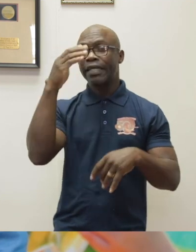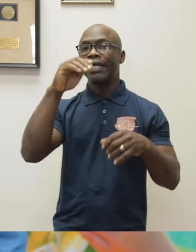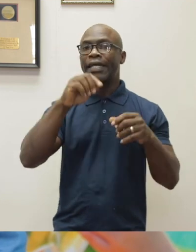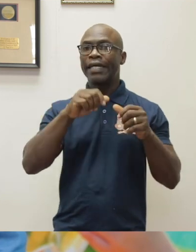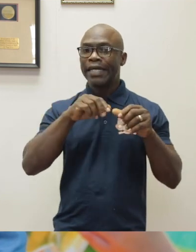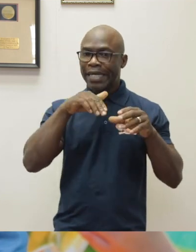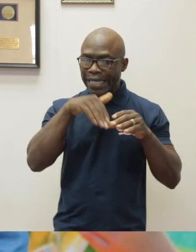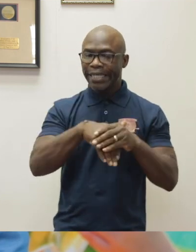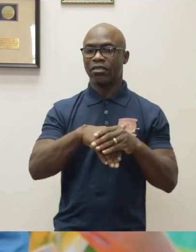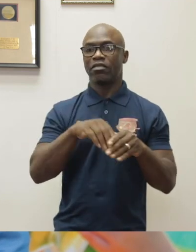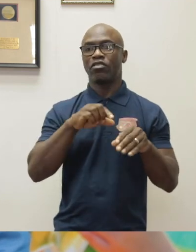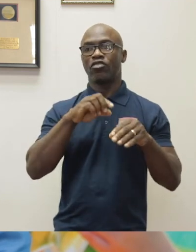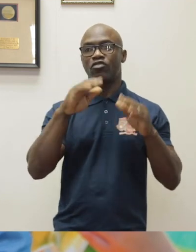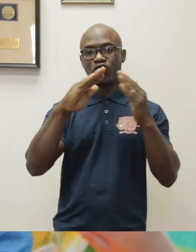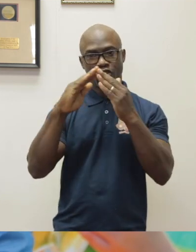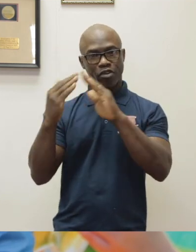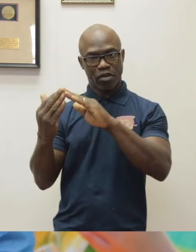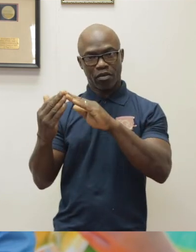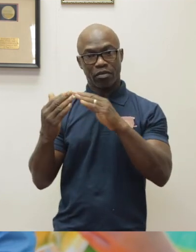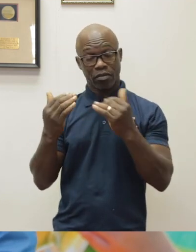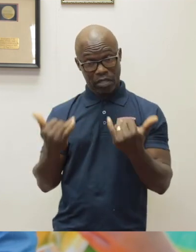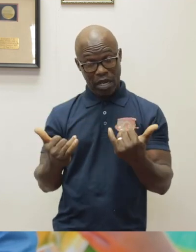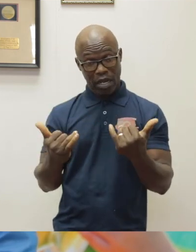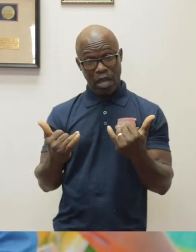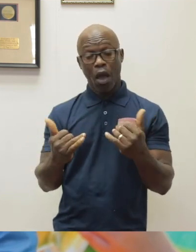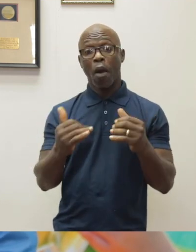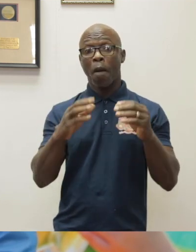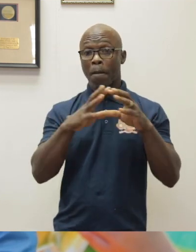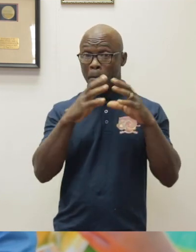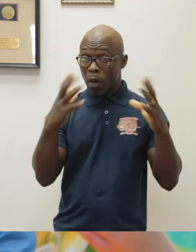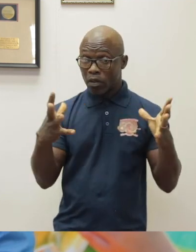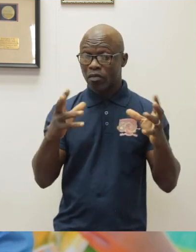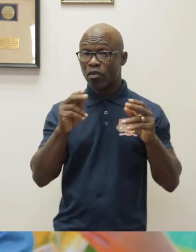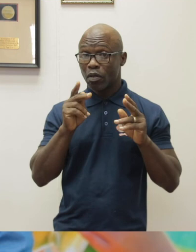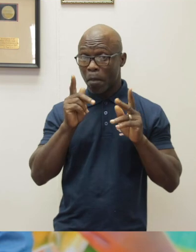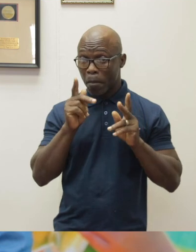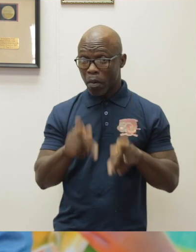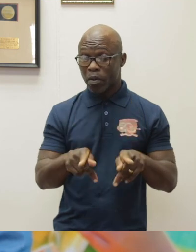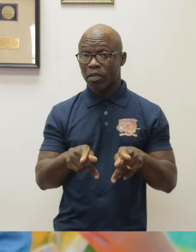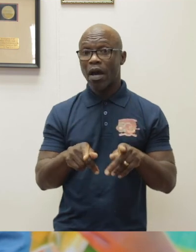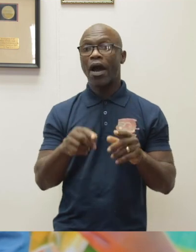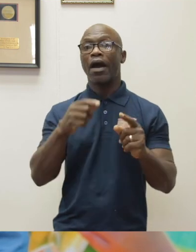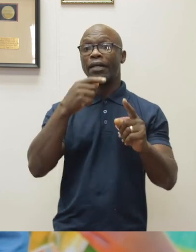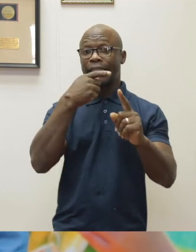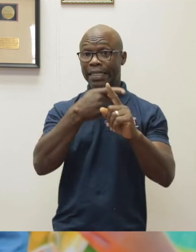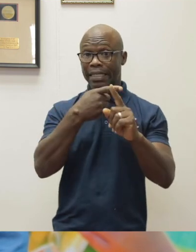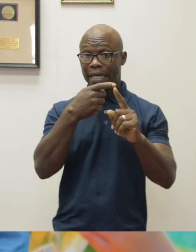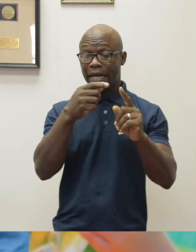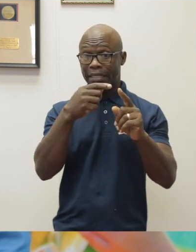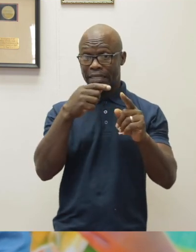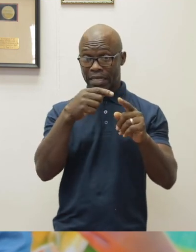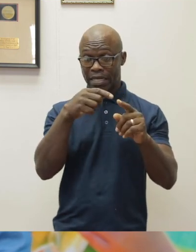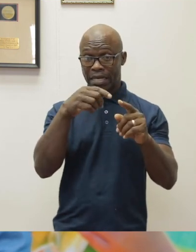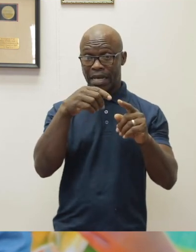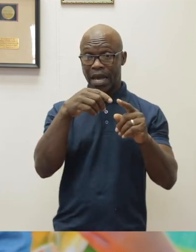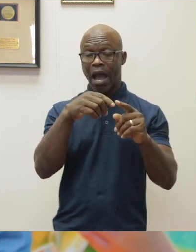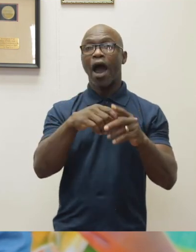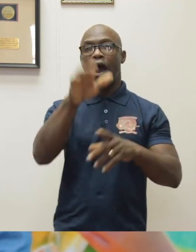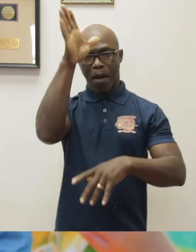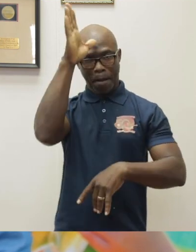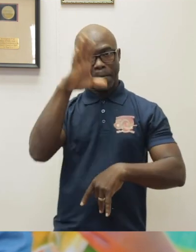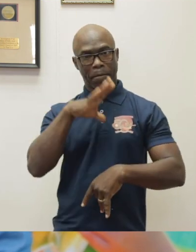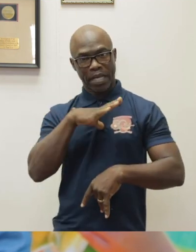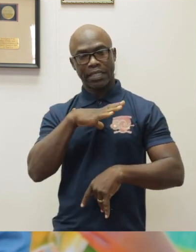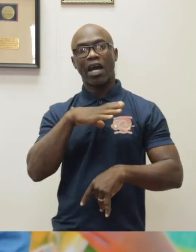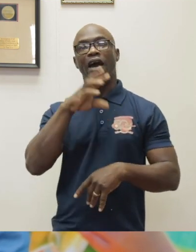Georgetown. To date, most of those who tested positive are males. In the over 50